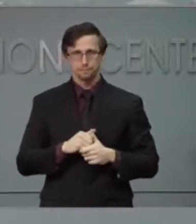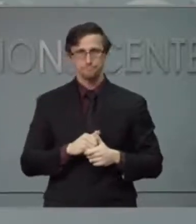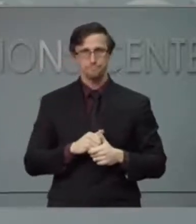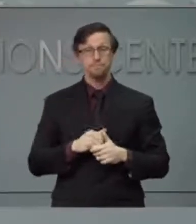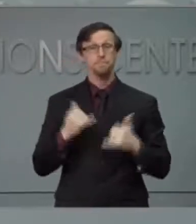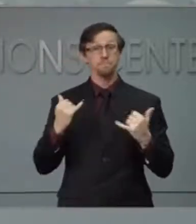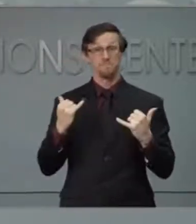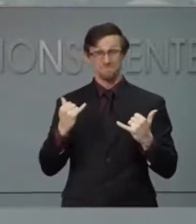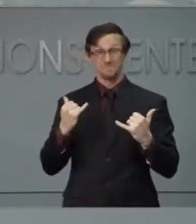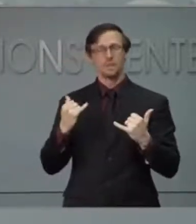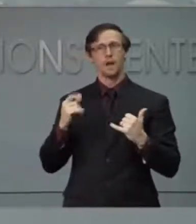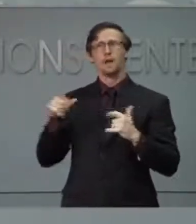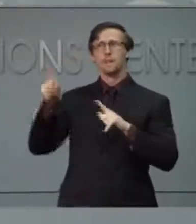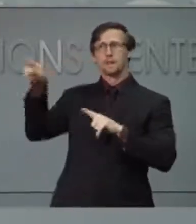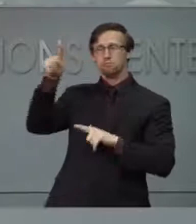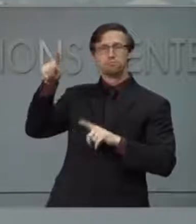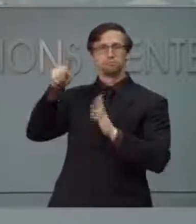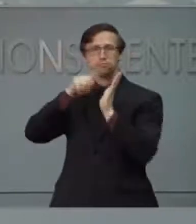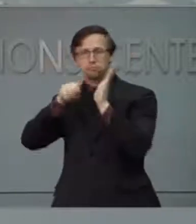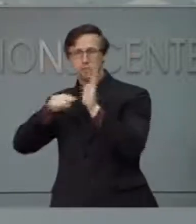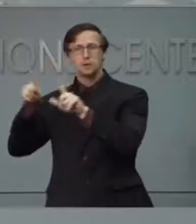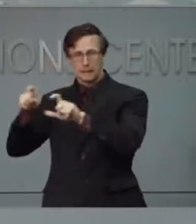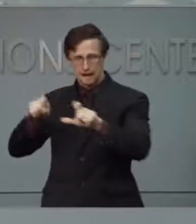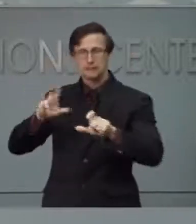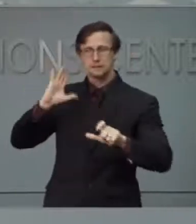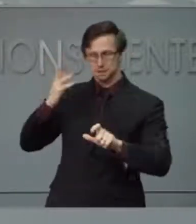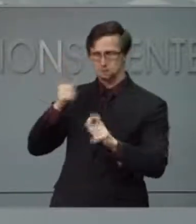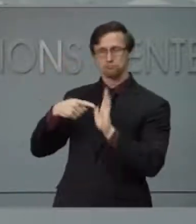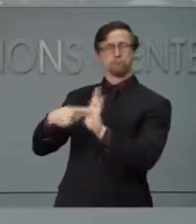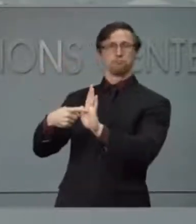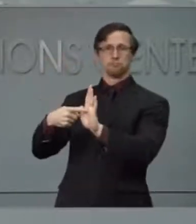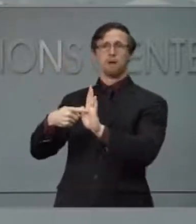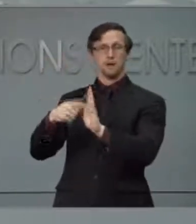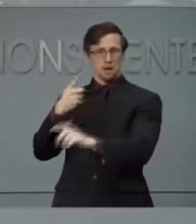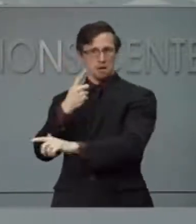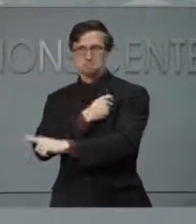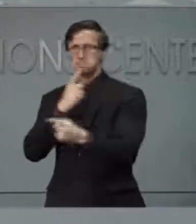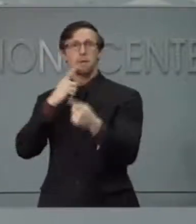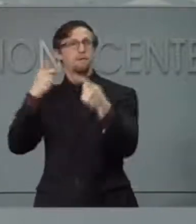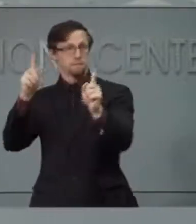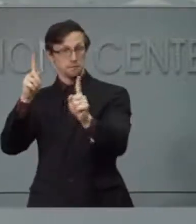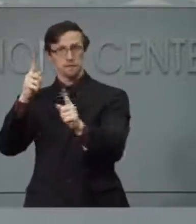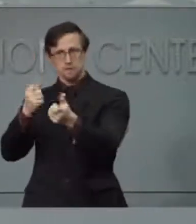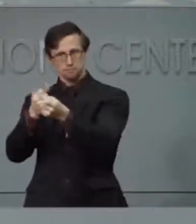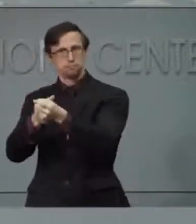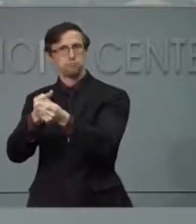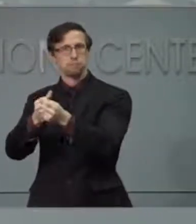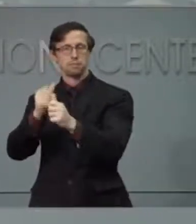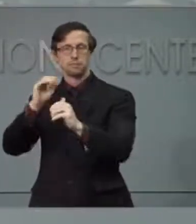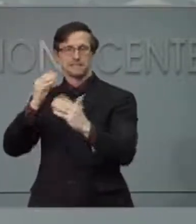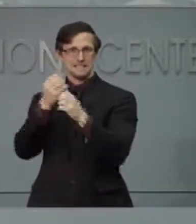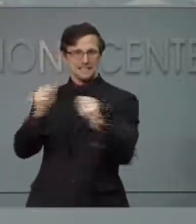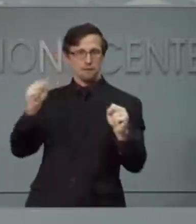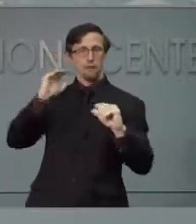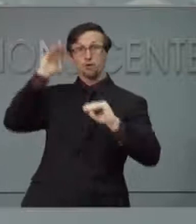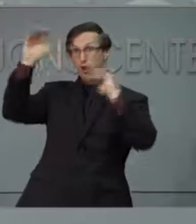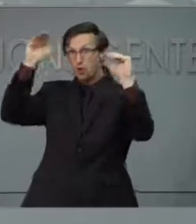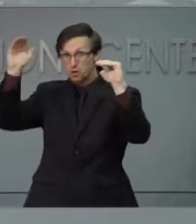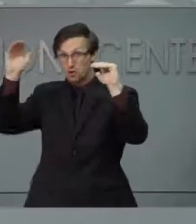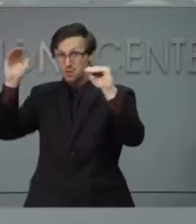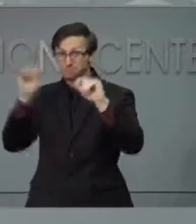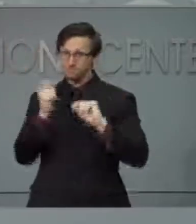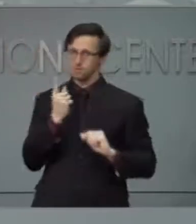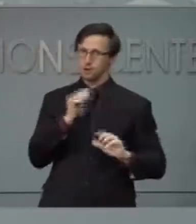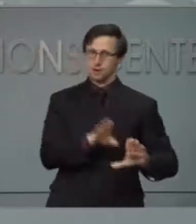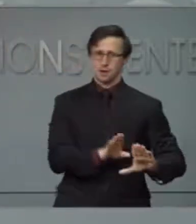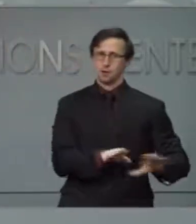are showing safety and effectiveness for adults, children will not initially receive vaccines, as these